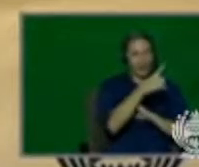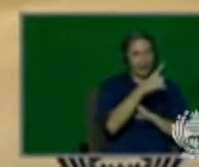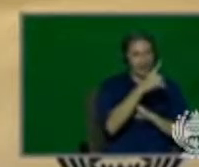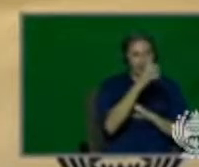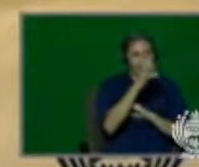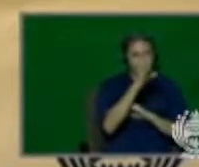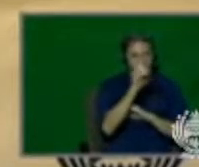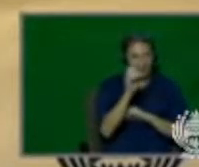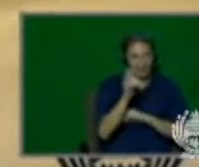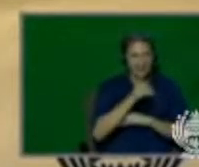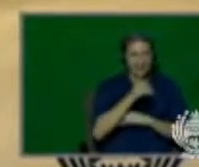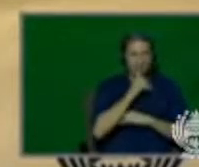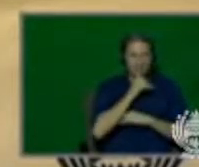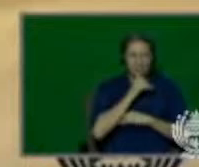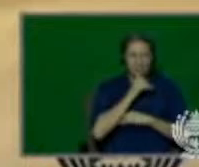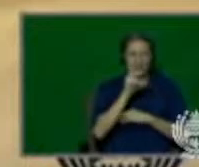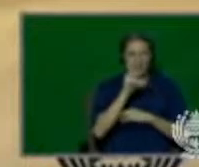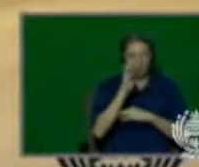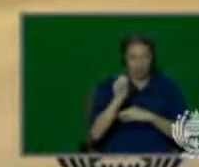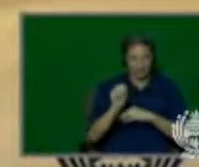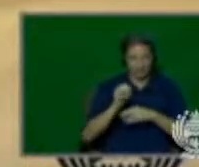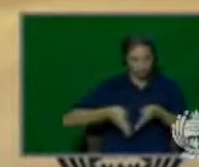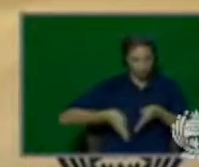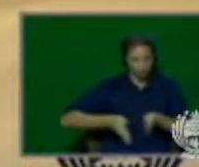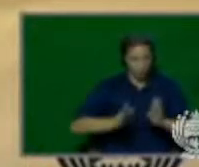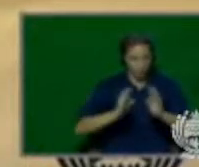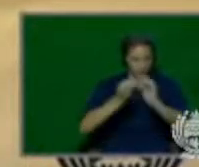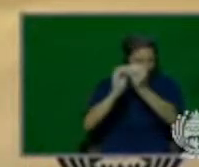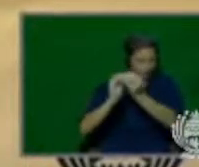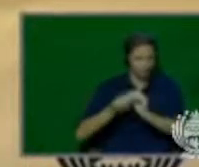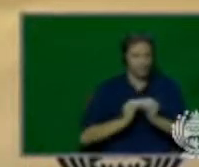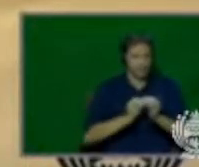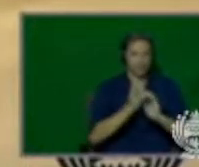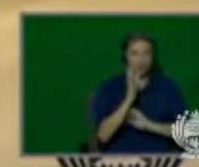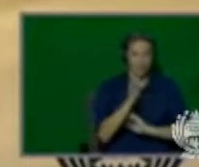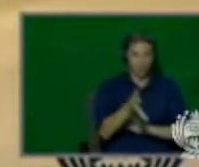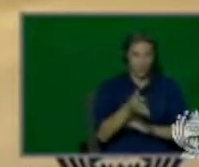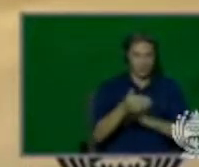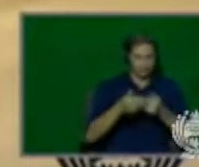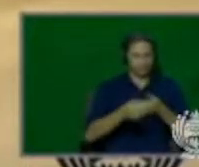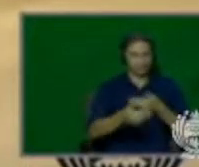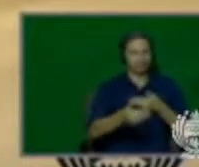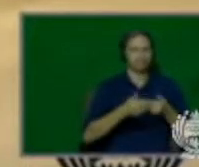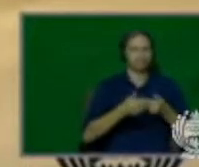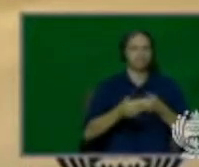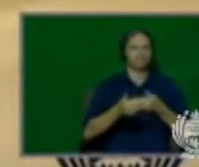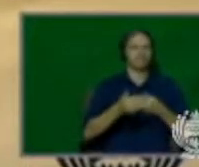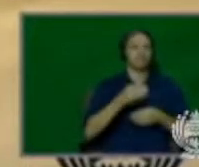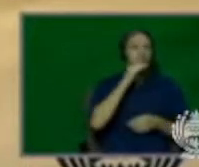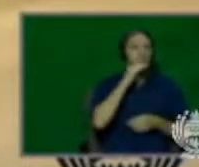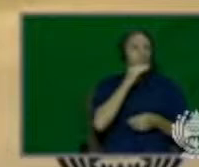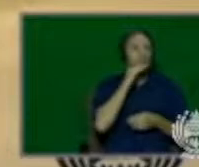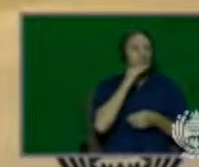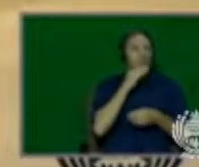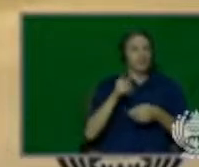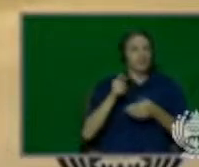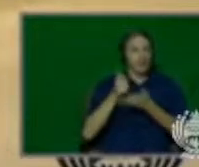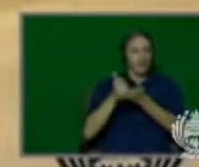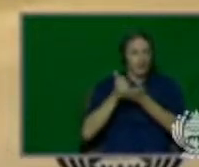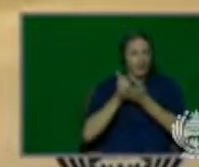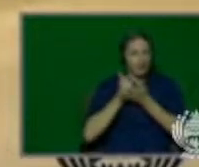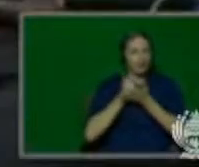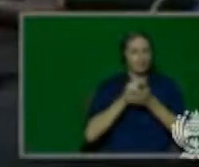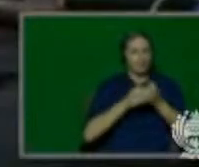Passenger Rail Agency of South Africa is making steady progress to rebuild the infrastructure to provide affordable commuter